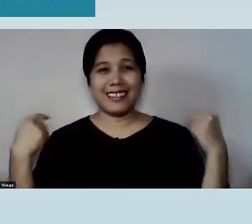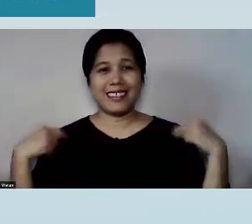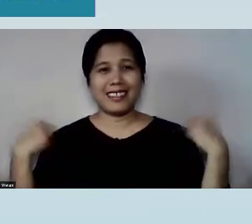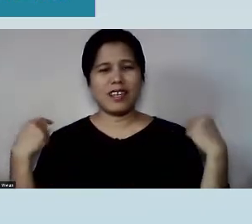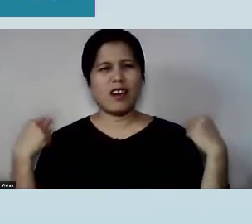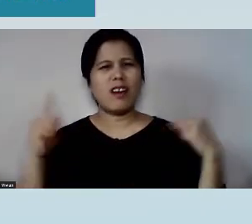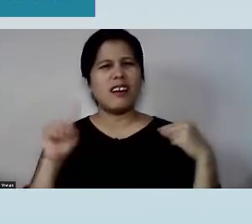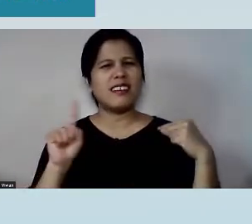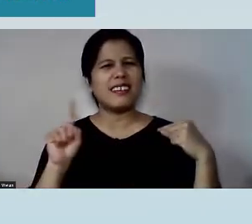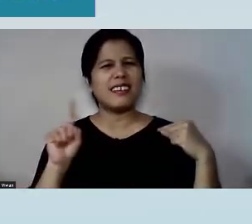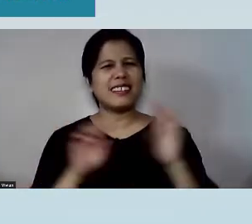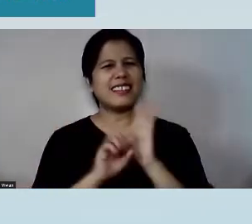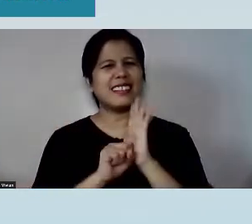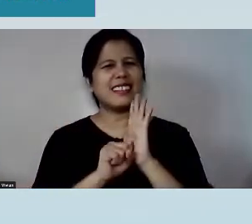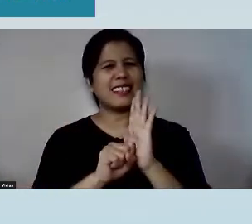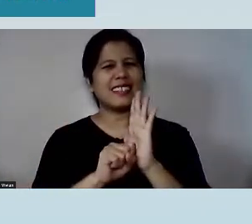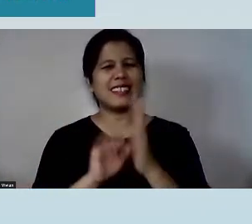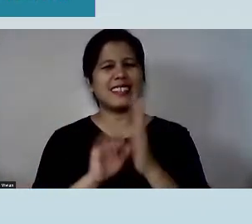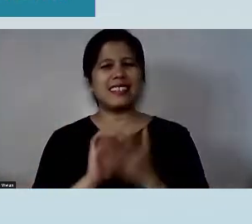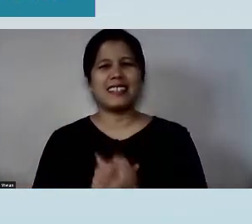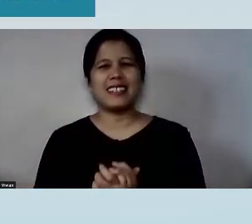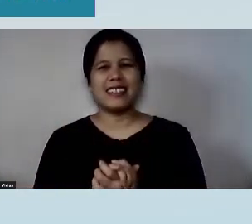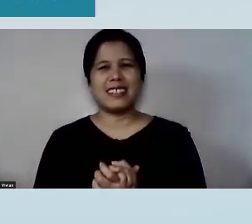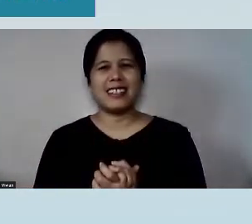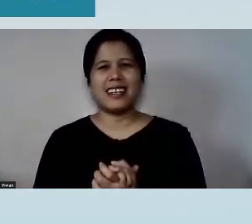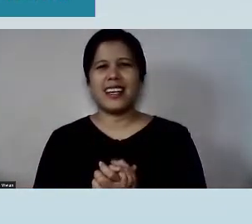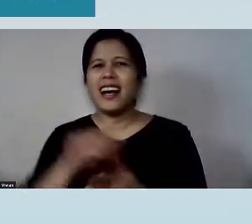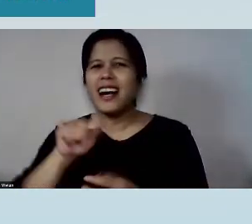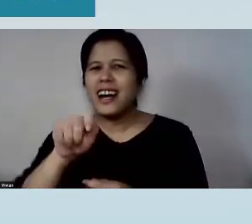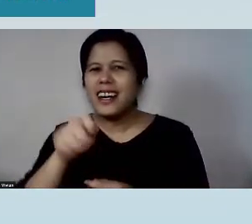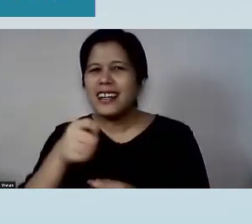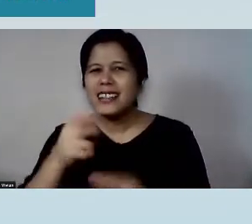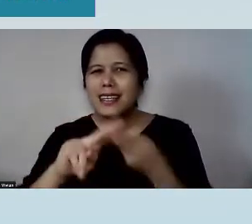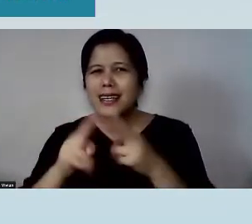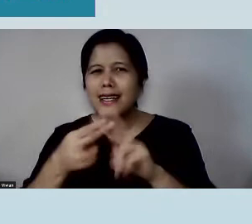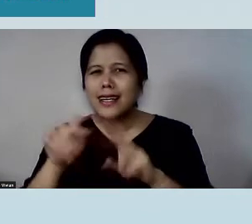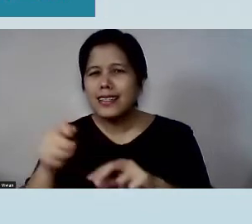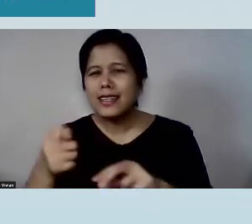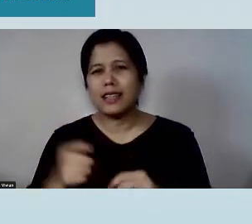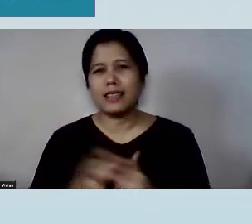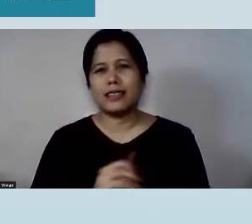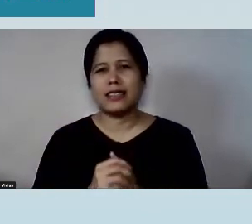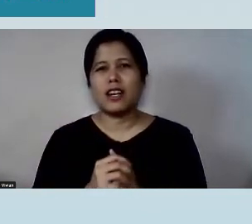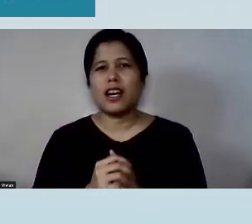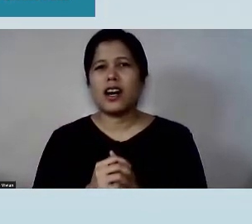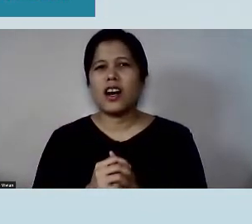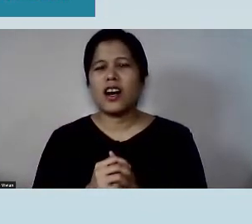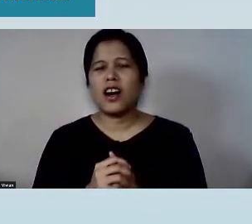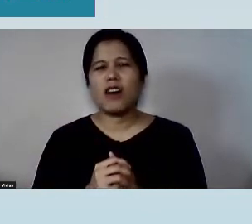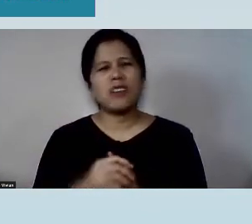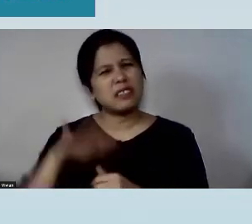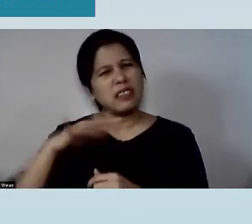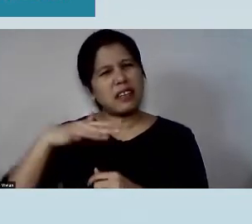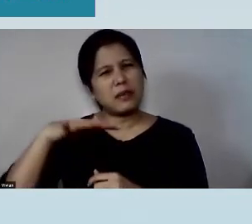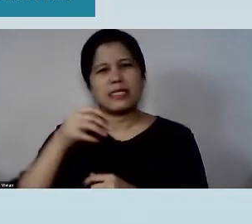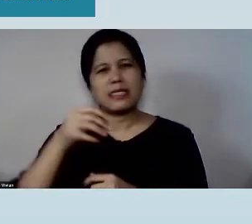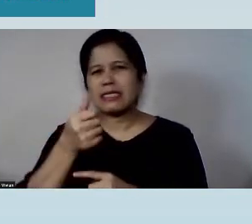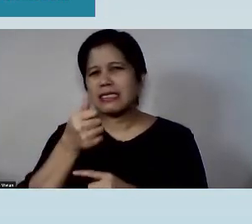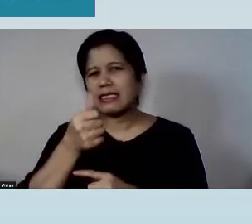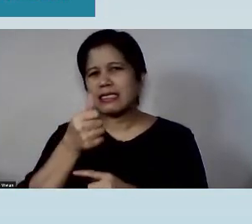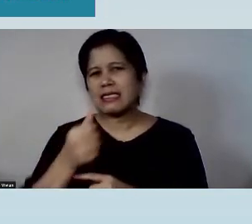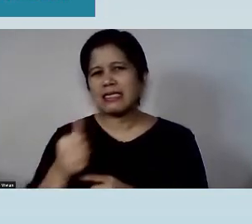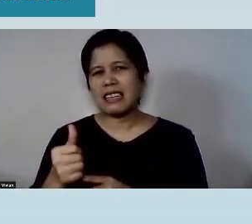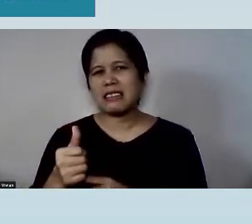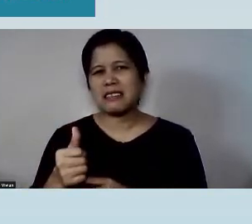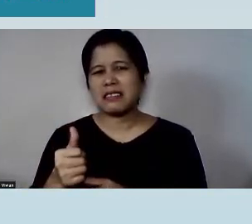sign? Anaku, channel surfing. Ilan ba ang mga bata ngayon? On the average, have at least 10. 10 ba? Sabihin